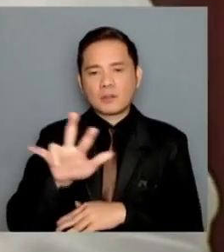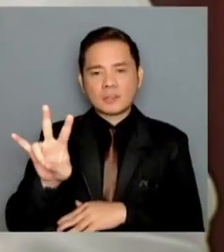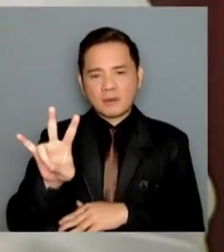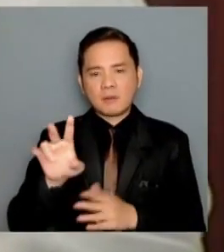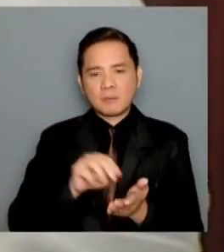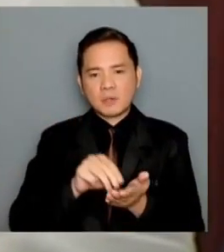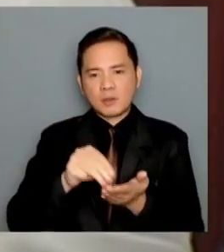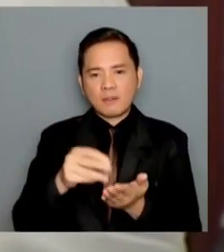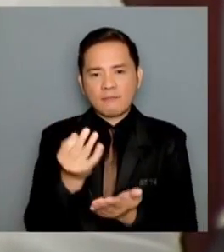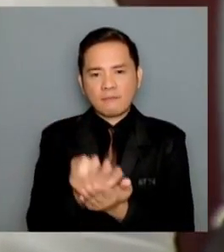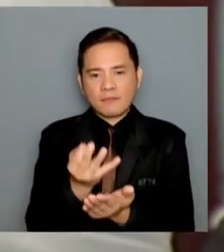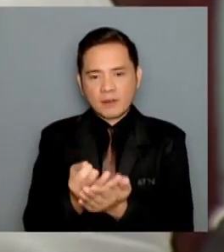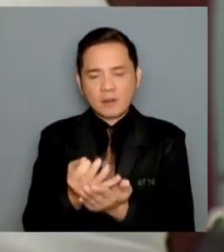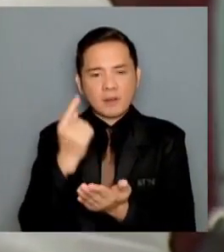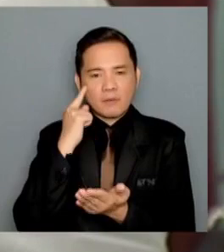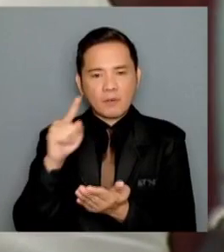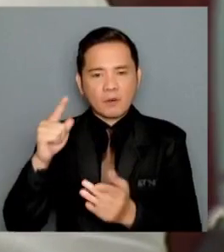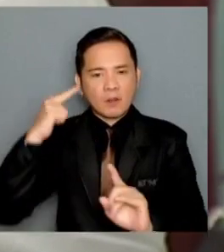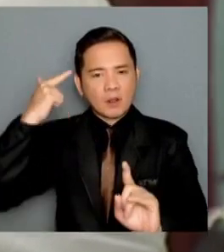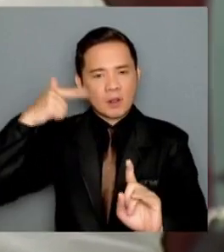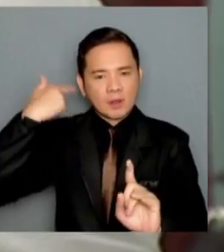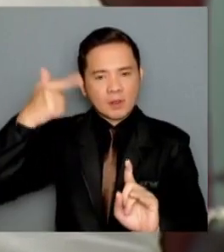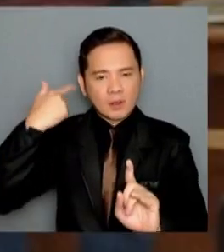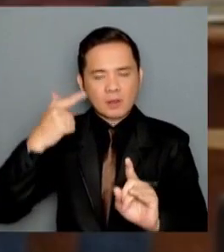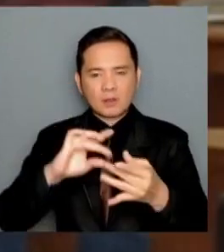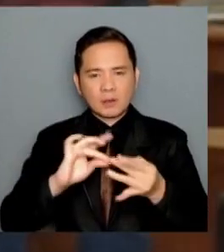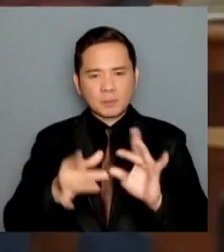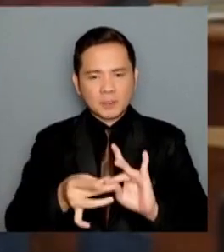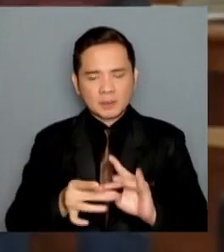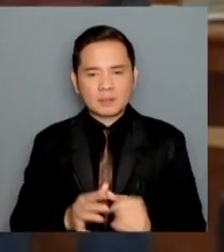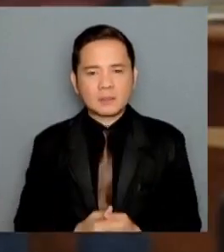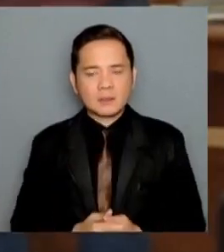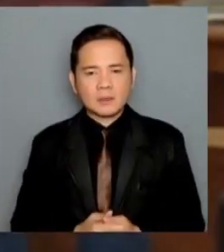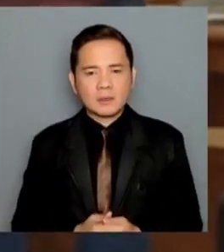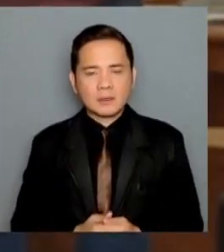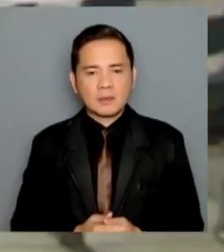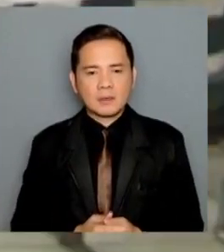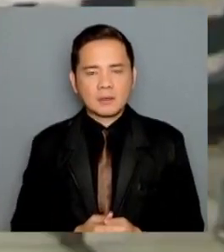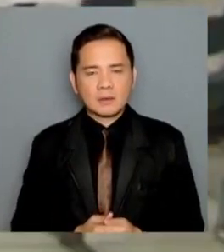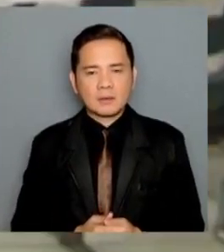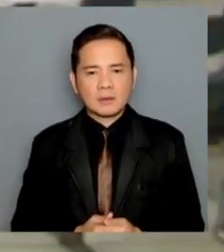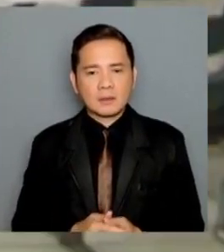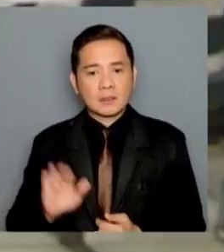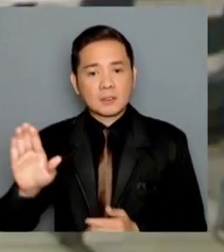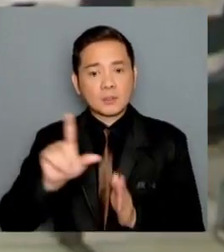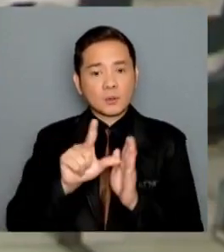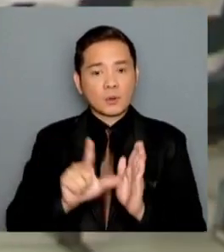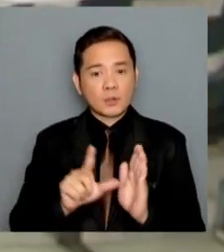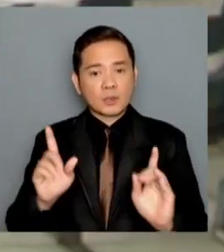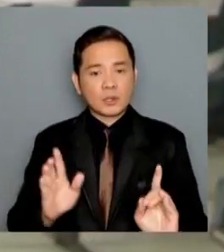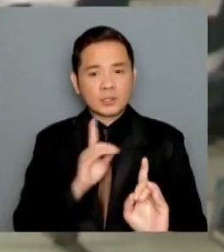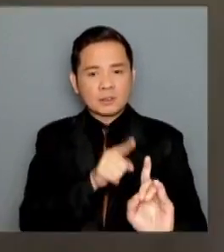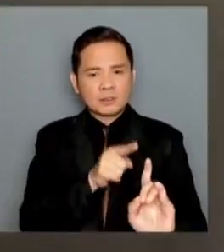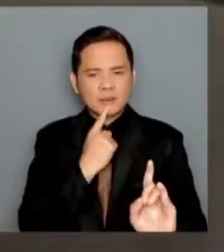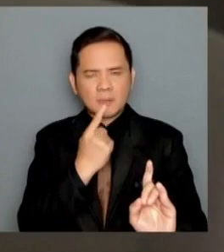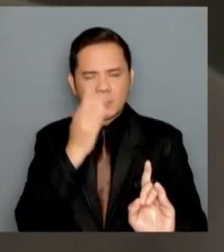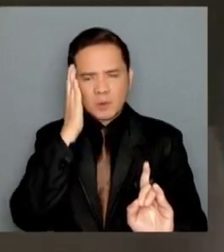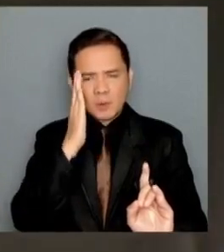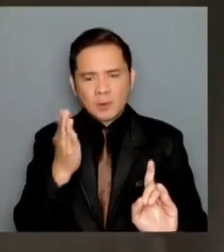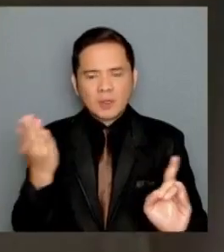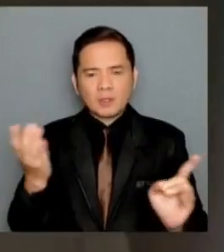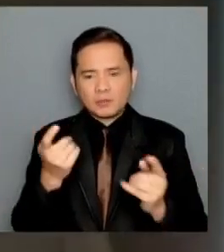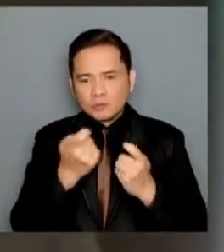2012 London Olympics. In open court, however, Stanley, Genuino's lawyer said they will be availing all possible